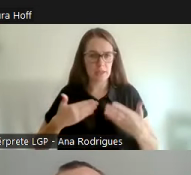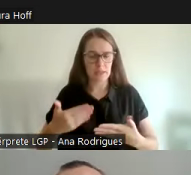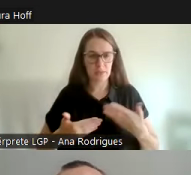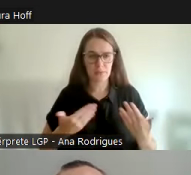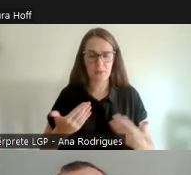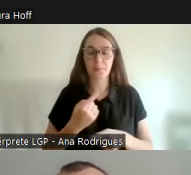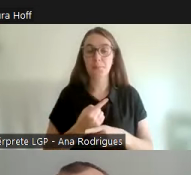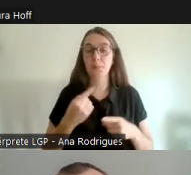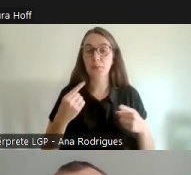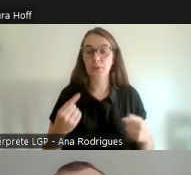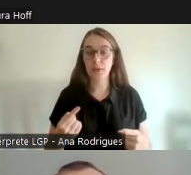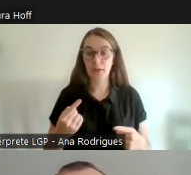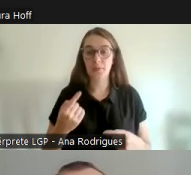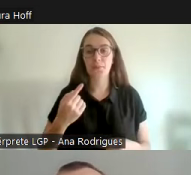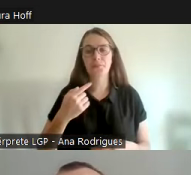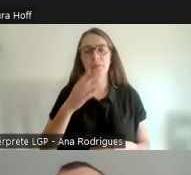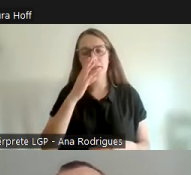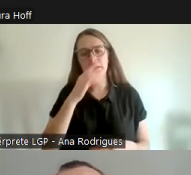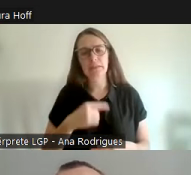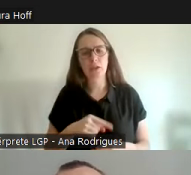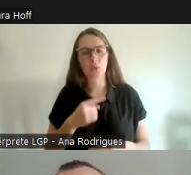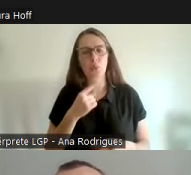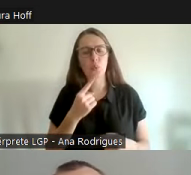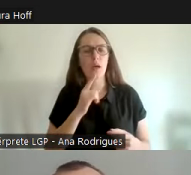within an environment.